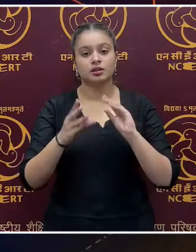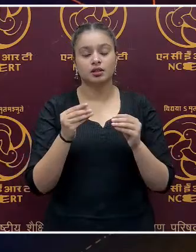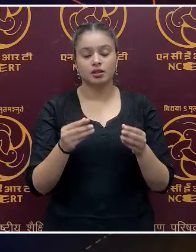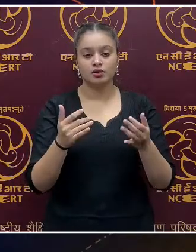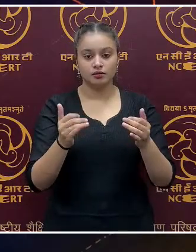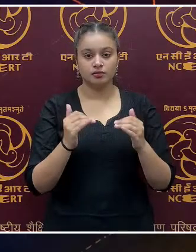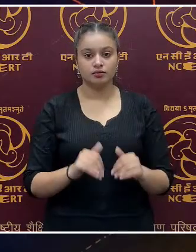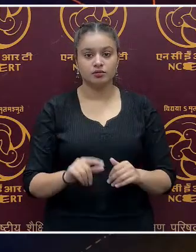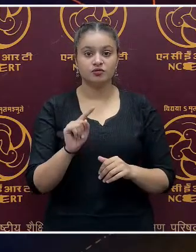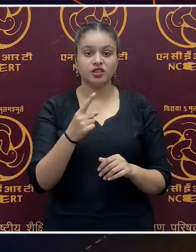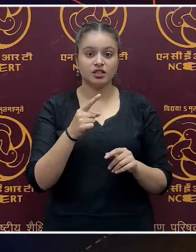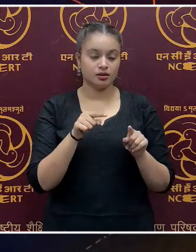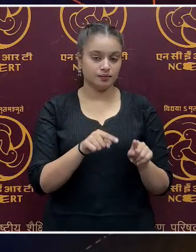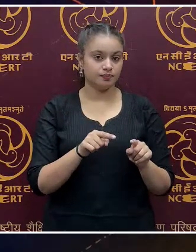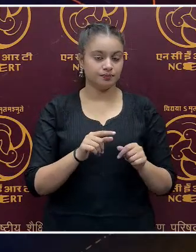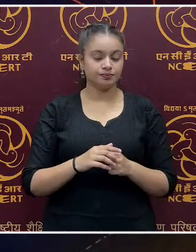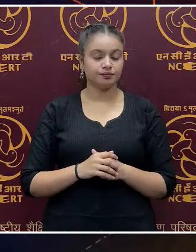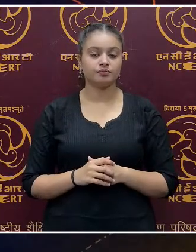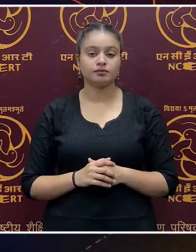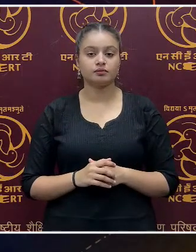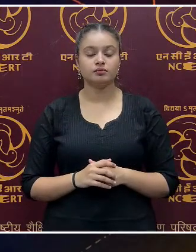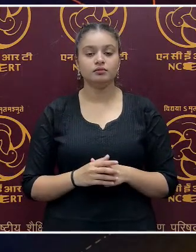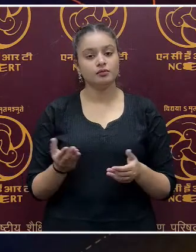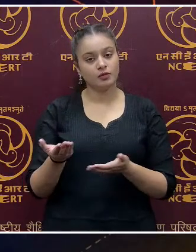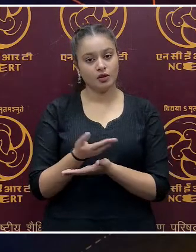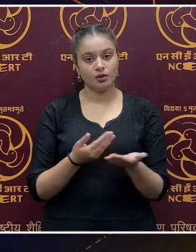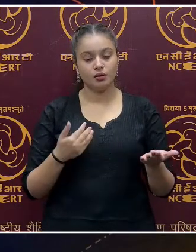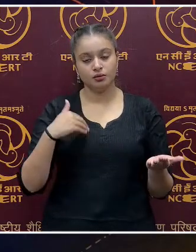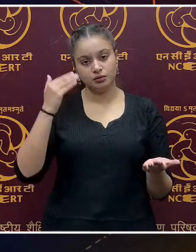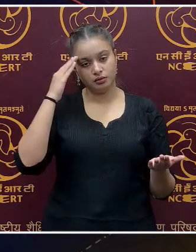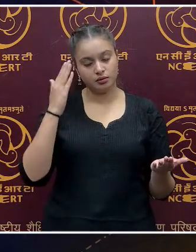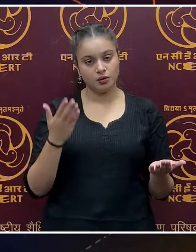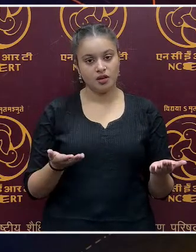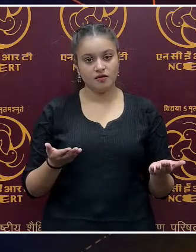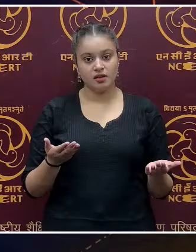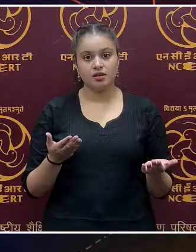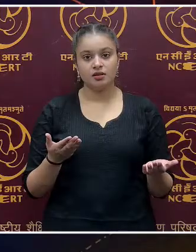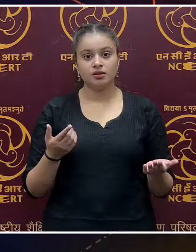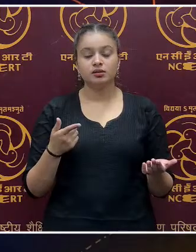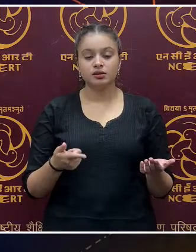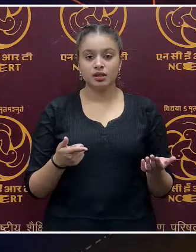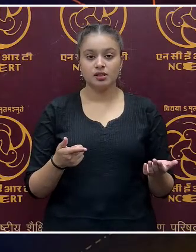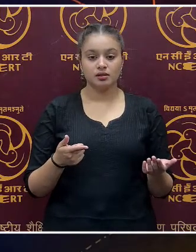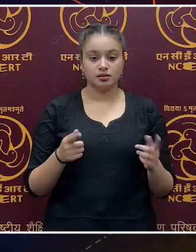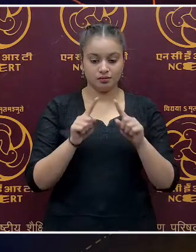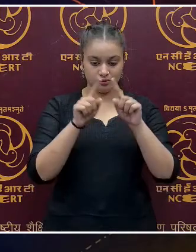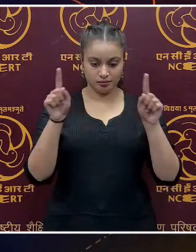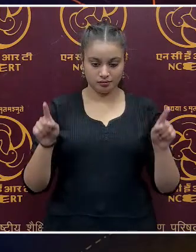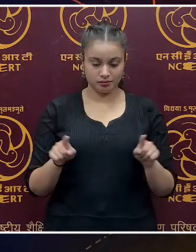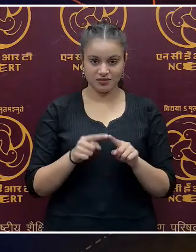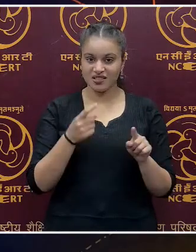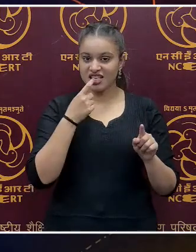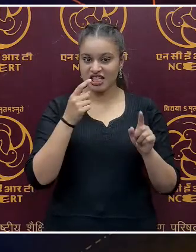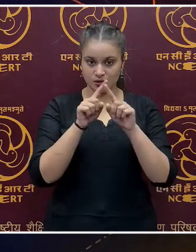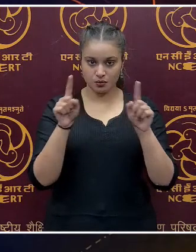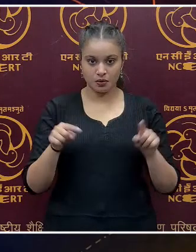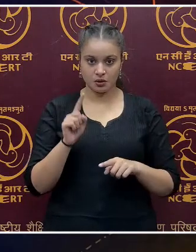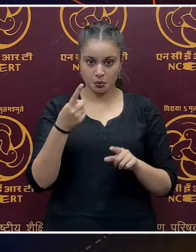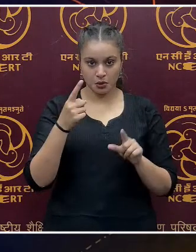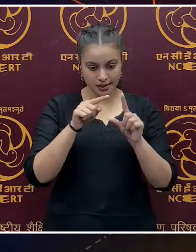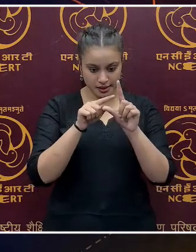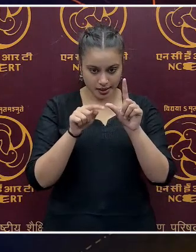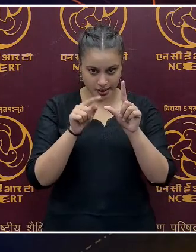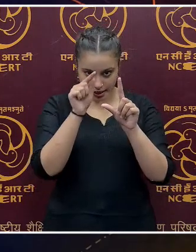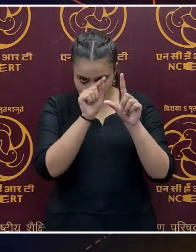Here the first one, as we know in this workspace, already one angle already